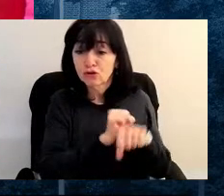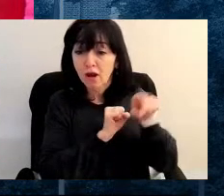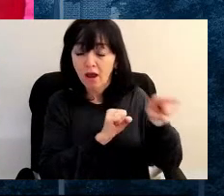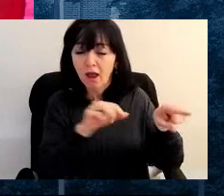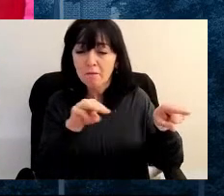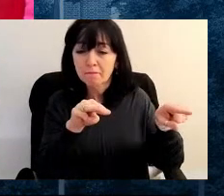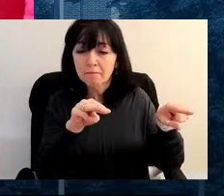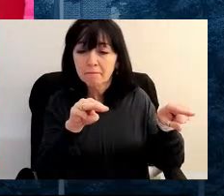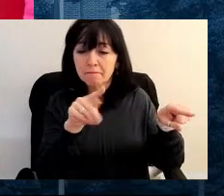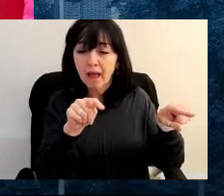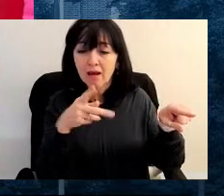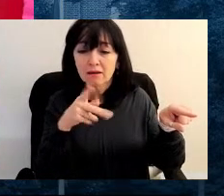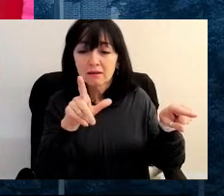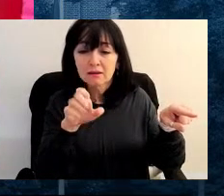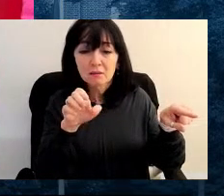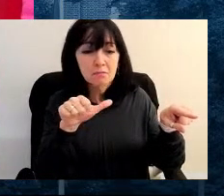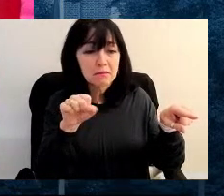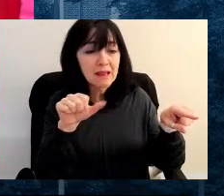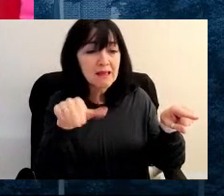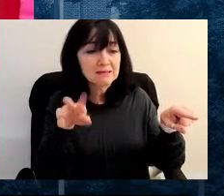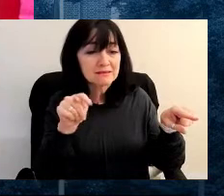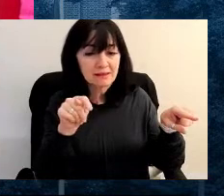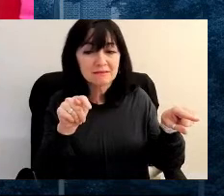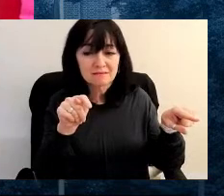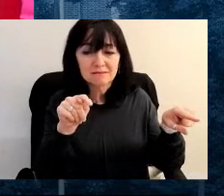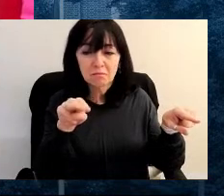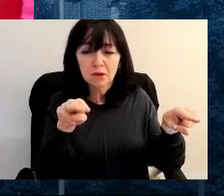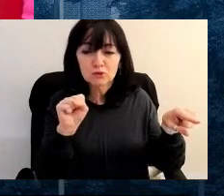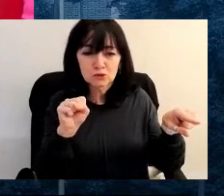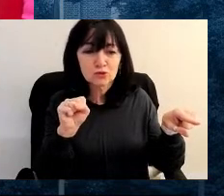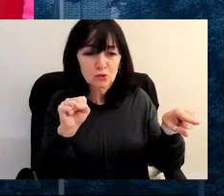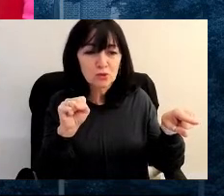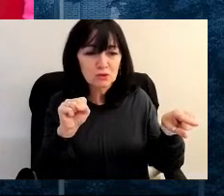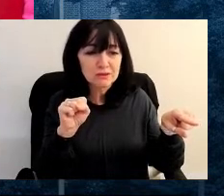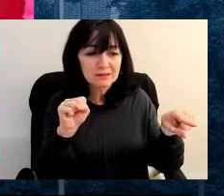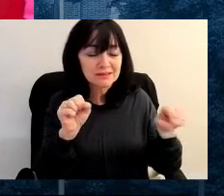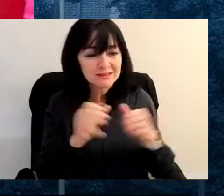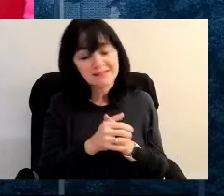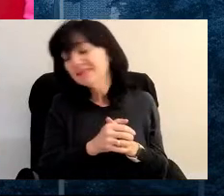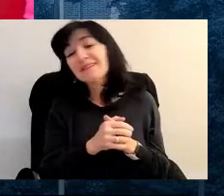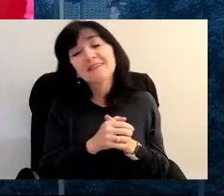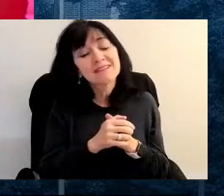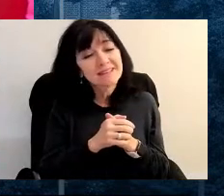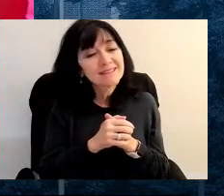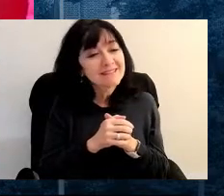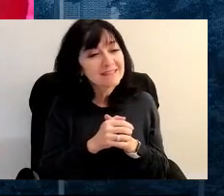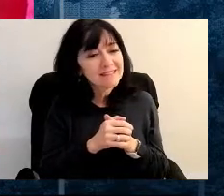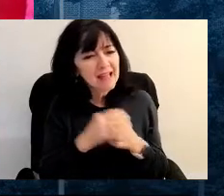Middle School. Somebody else went to that school. I don't think your